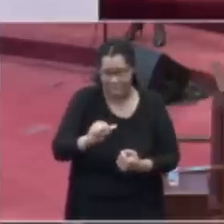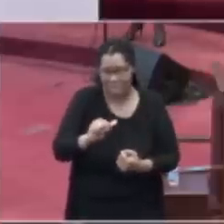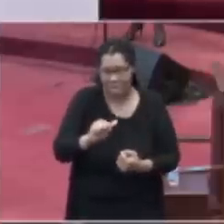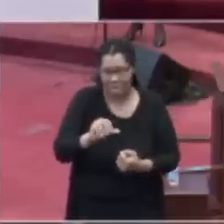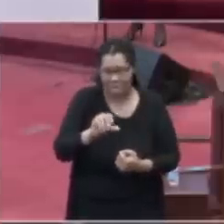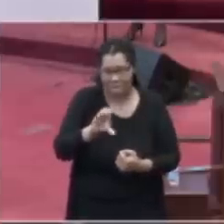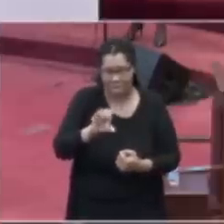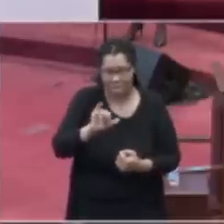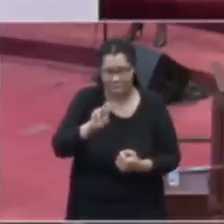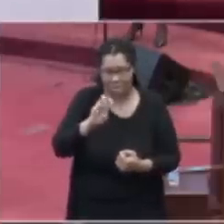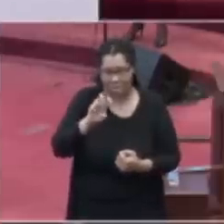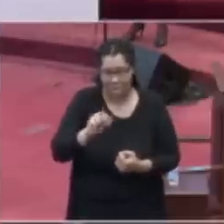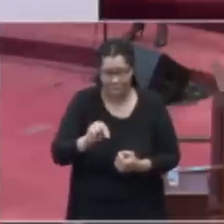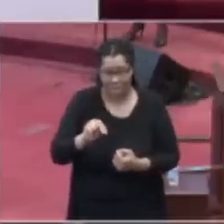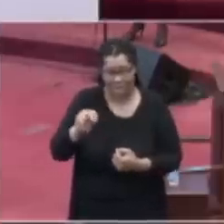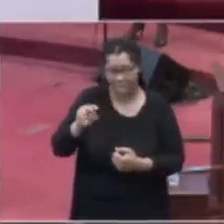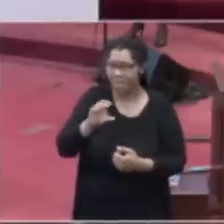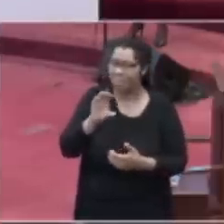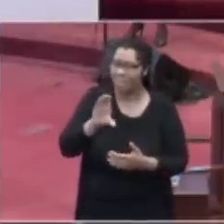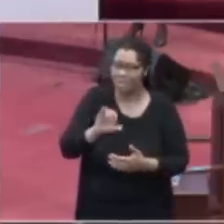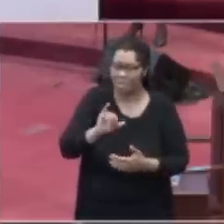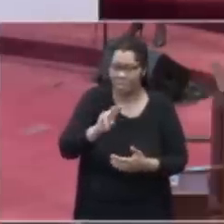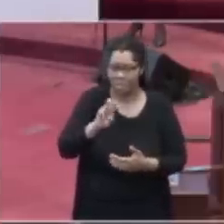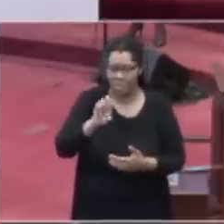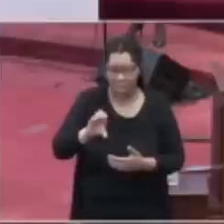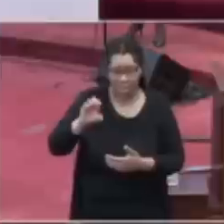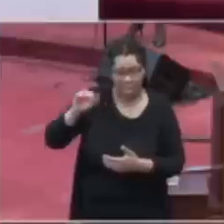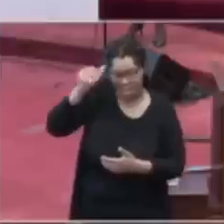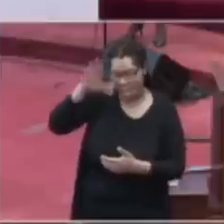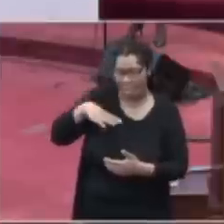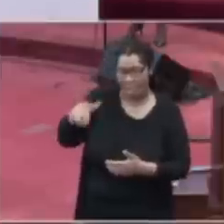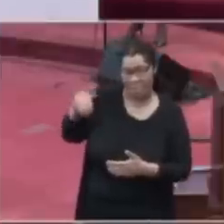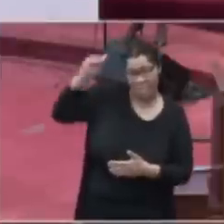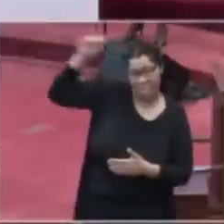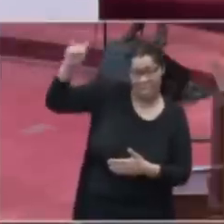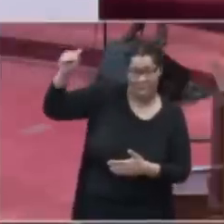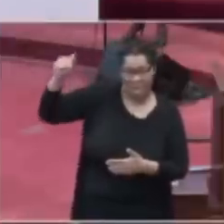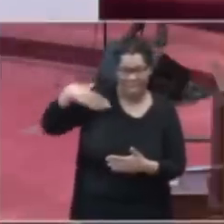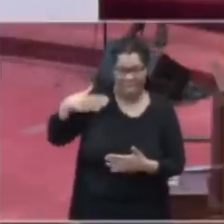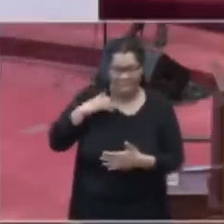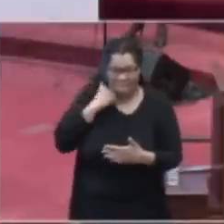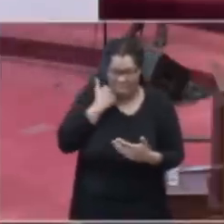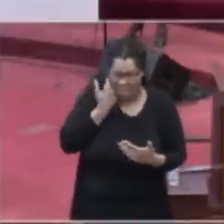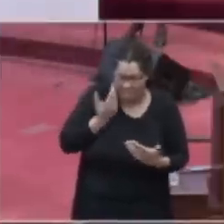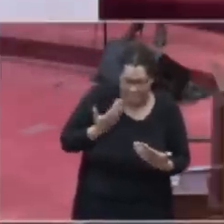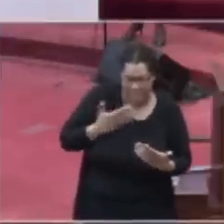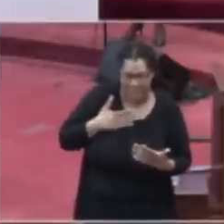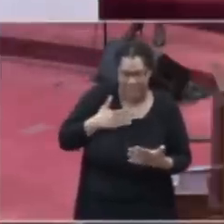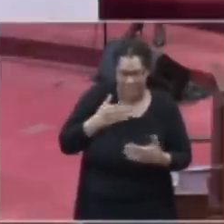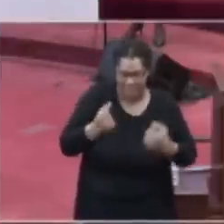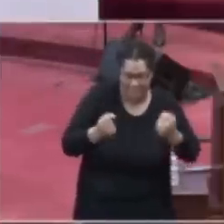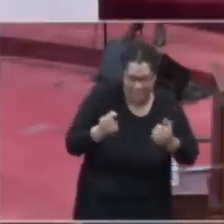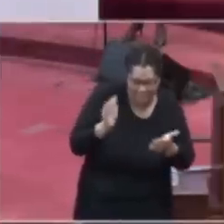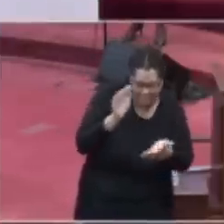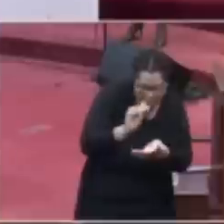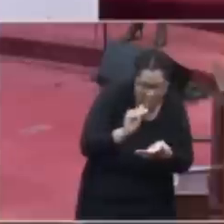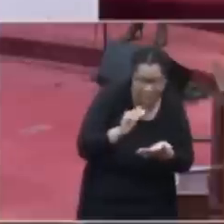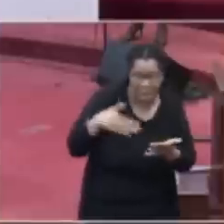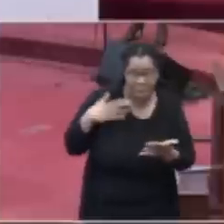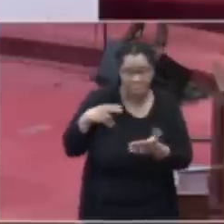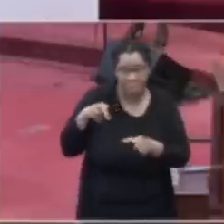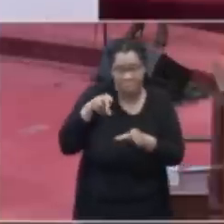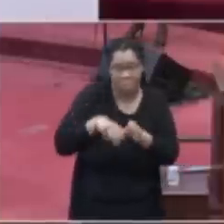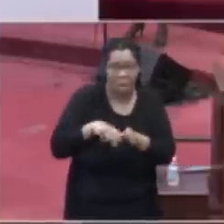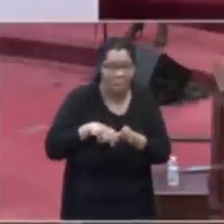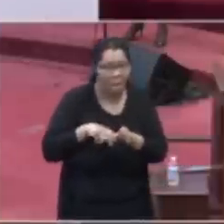6'2". And I was embarrassed to go pick up a distinguished clergyman in a Honda Civic. And he got in that car and